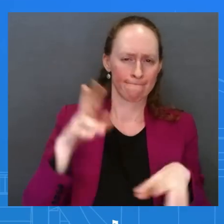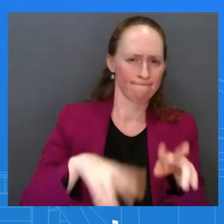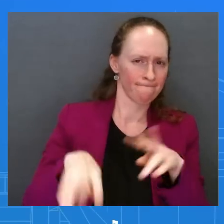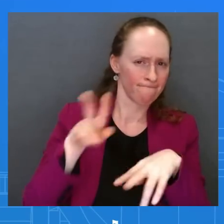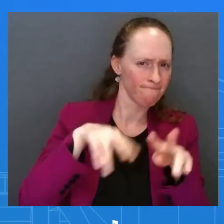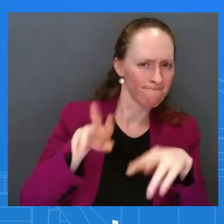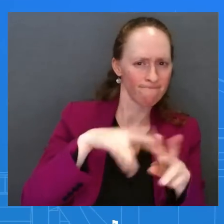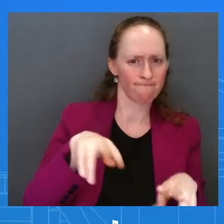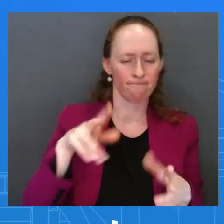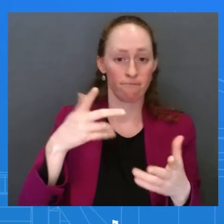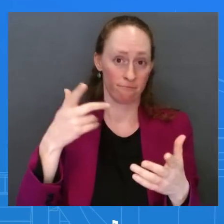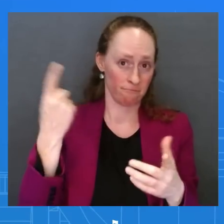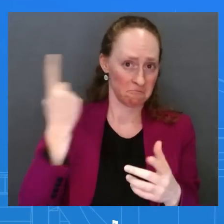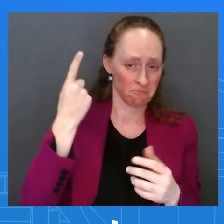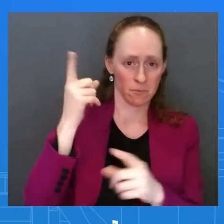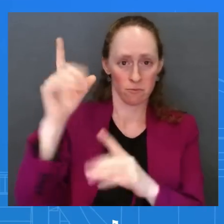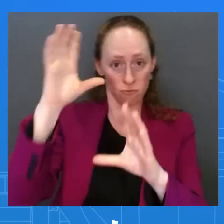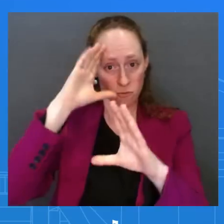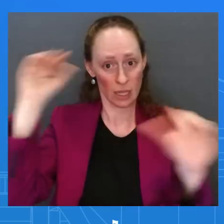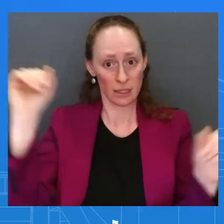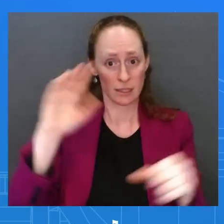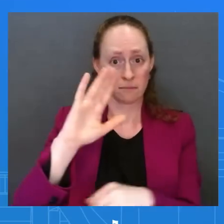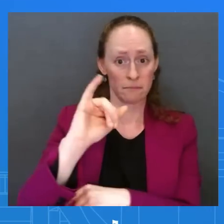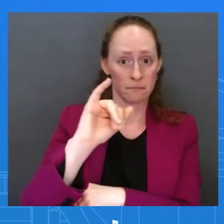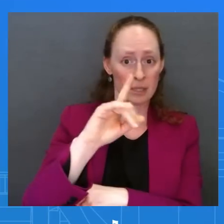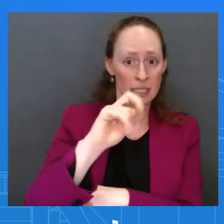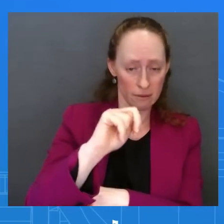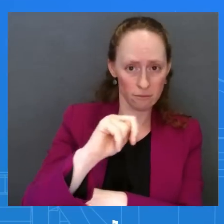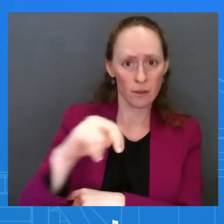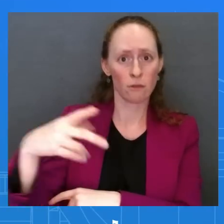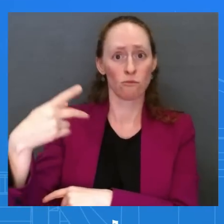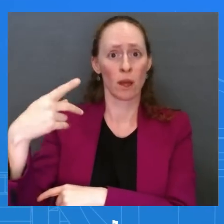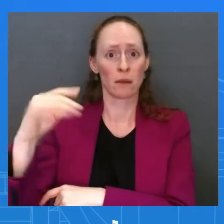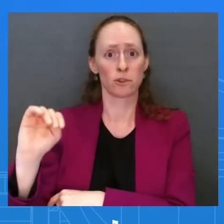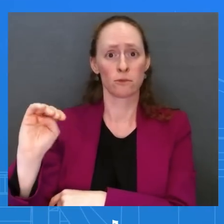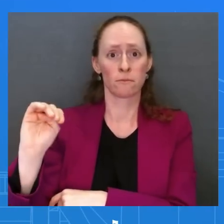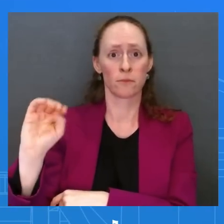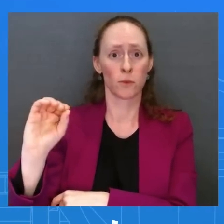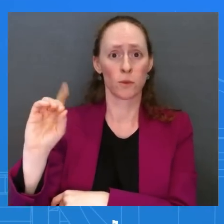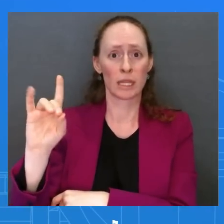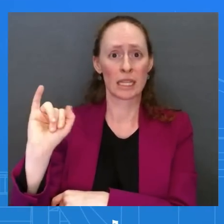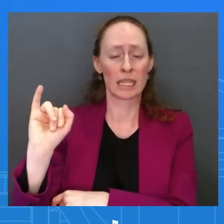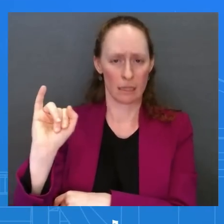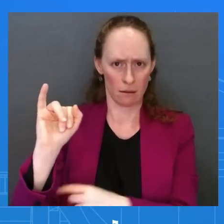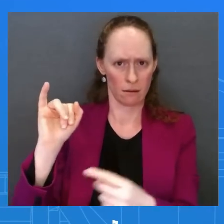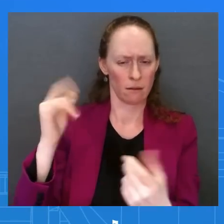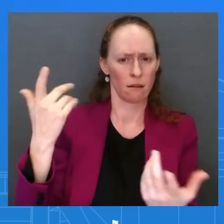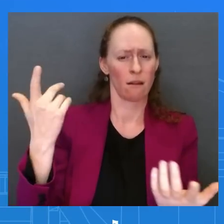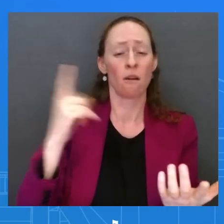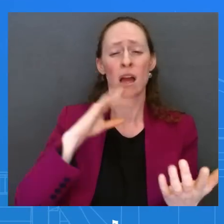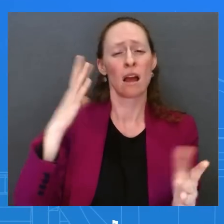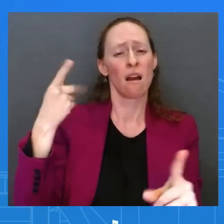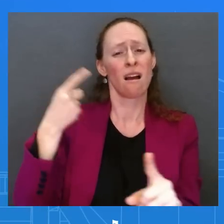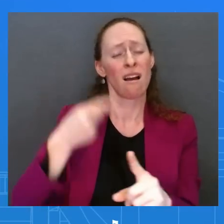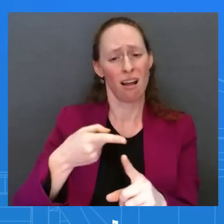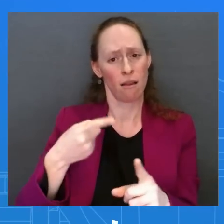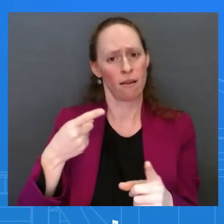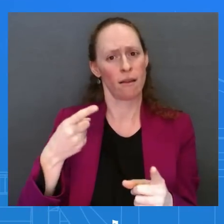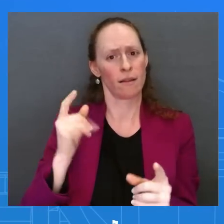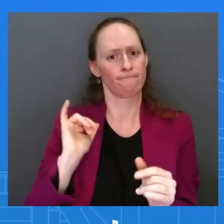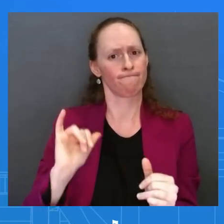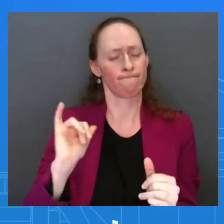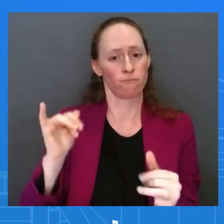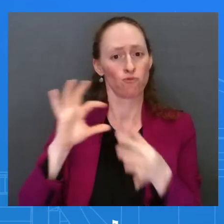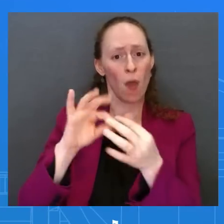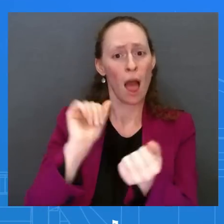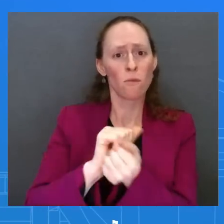they discuss, and what did President Biden say to him about not only press freedom, but the other human rights issues that are so clear in India right now? So